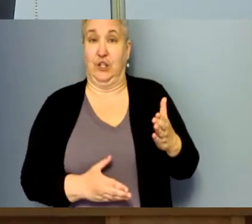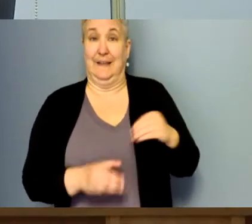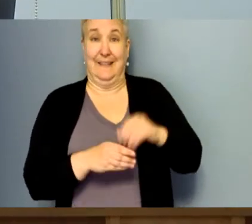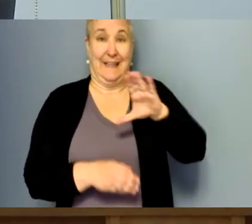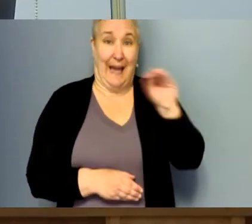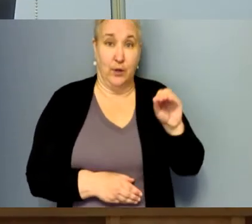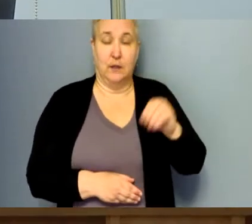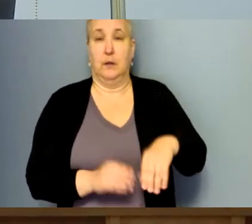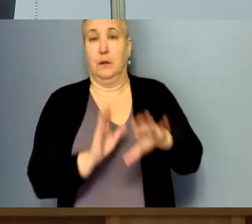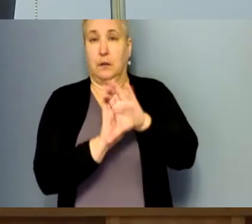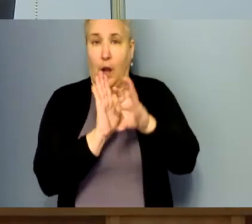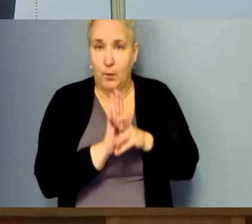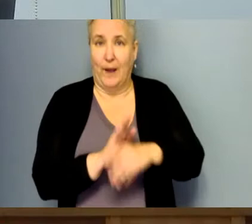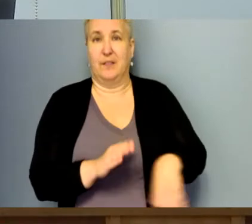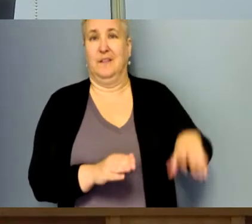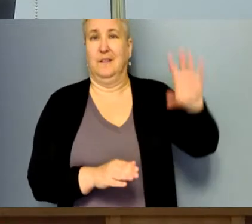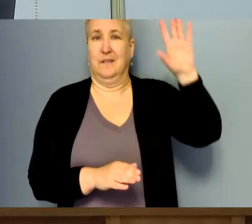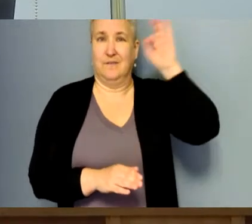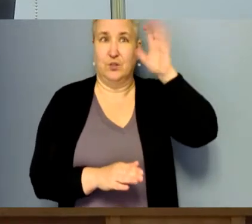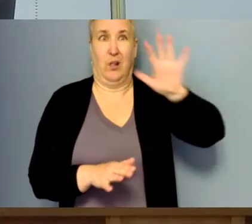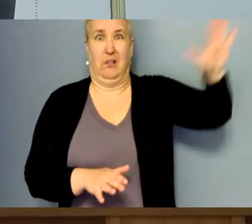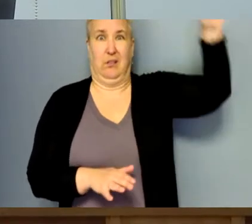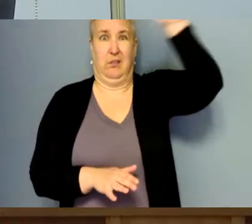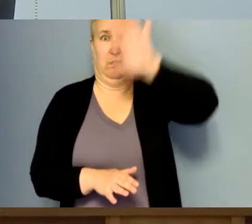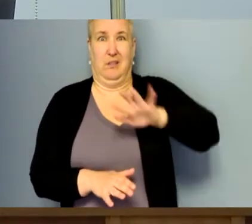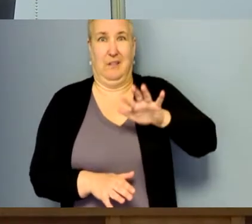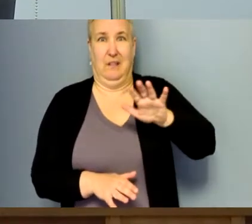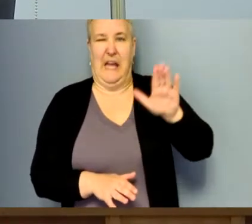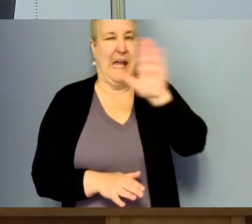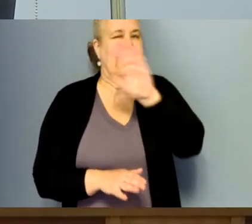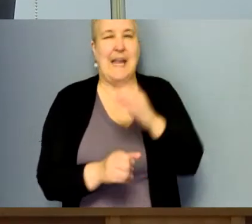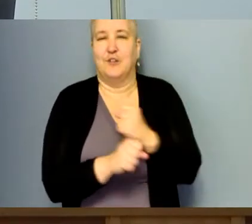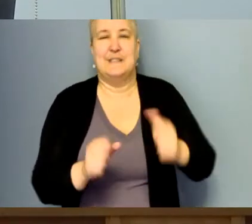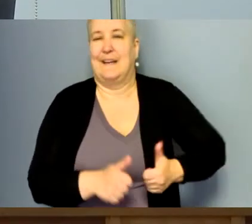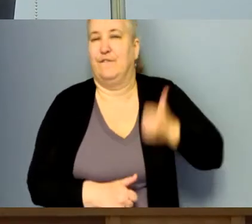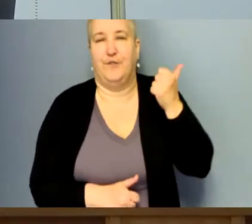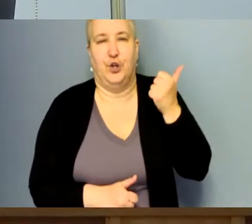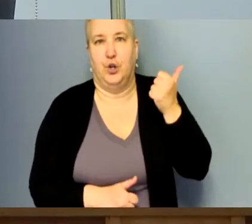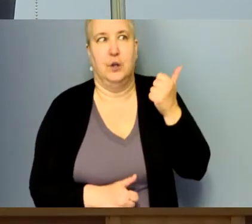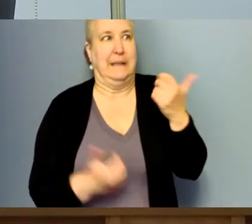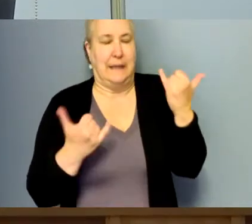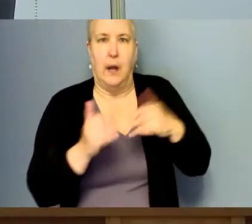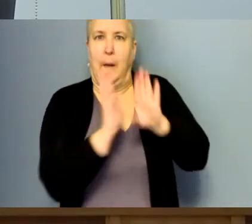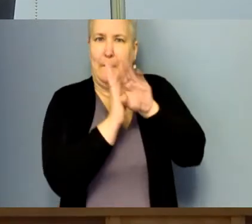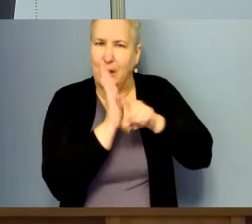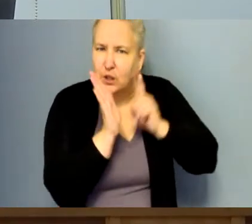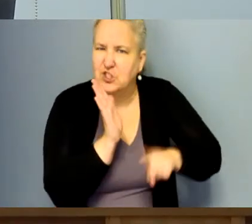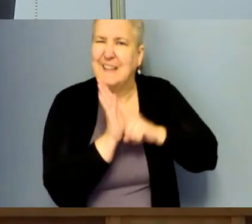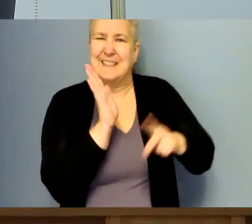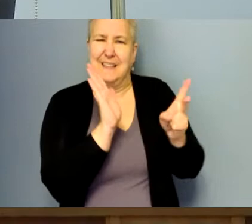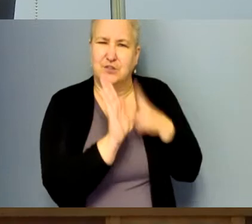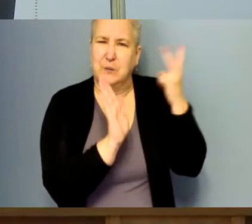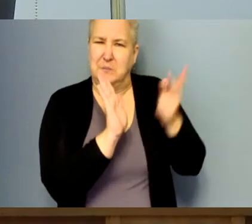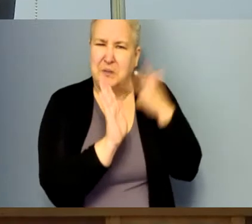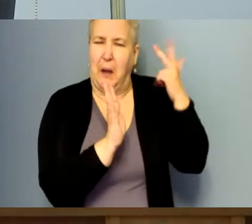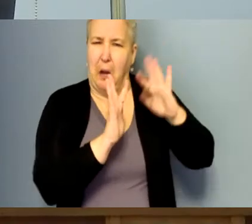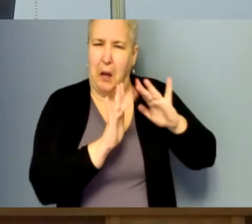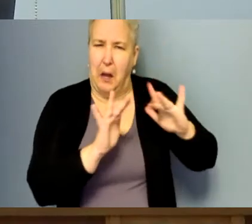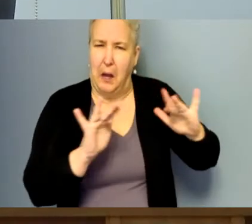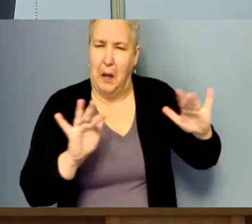and this Commonwealth have never been safer than they are right now, in terms of the background checks and duplications and triplications and everything